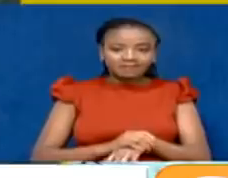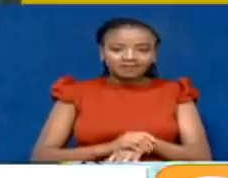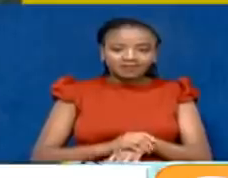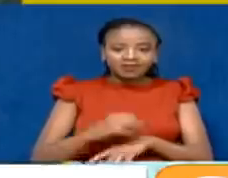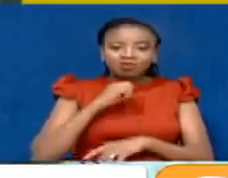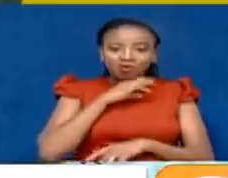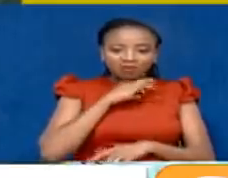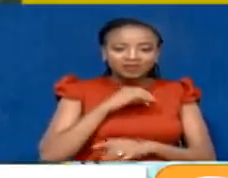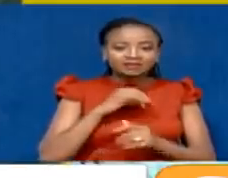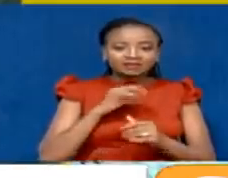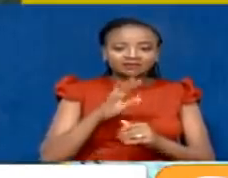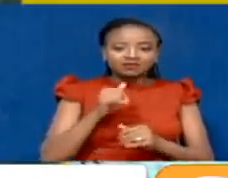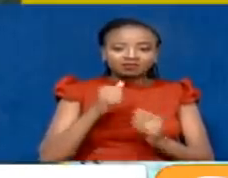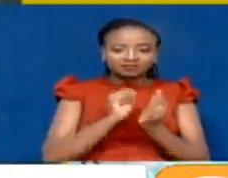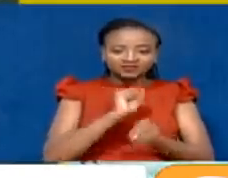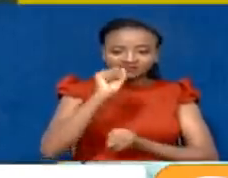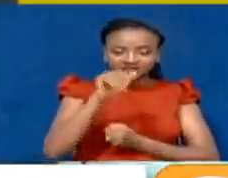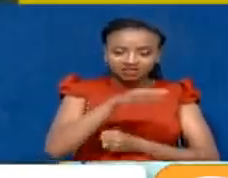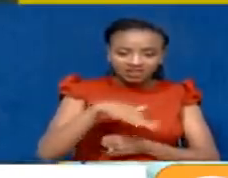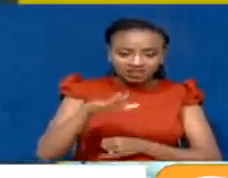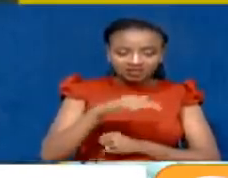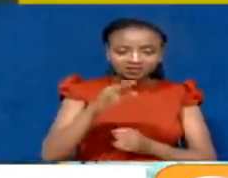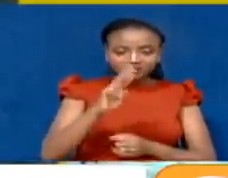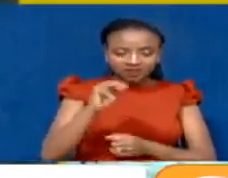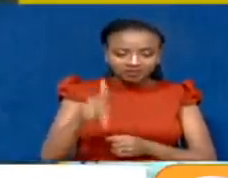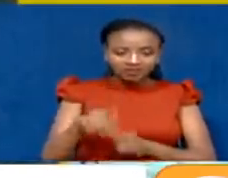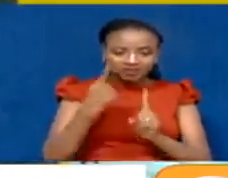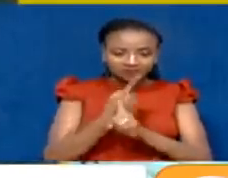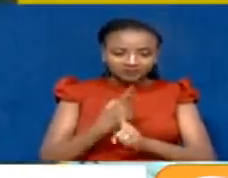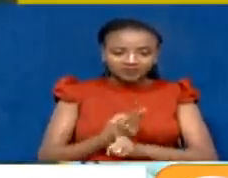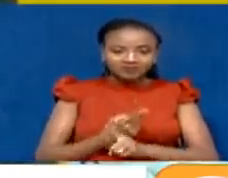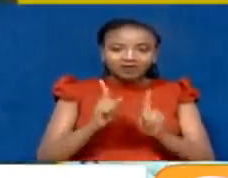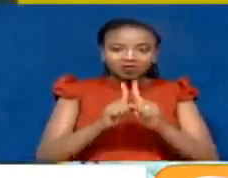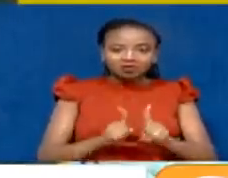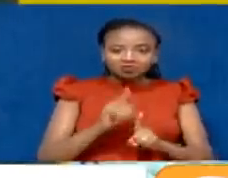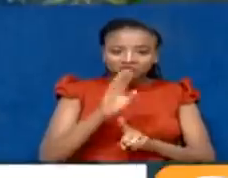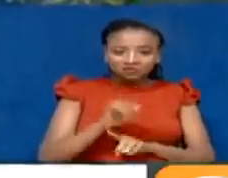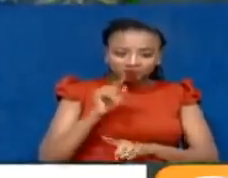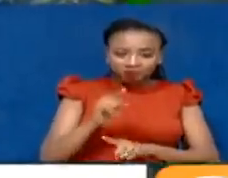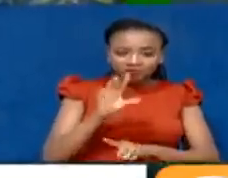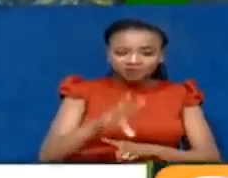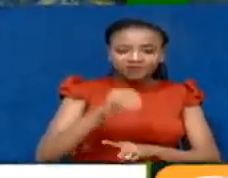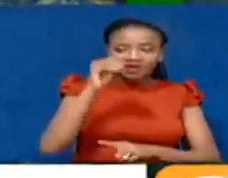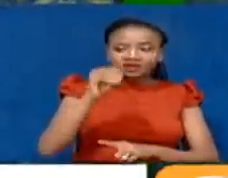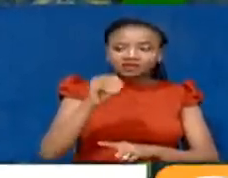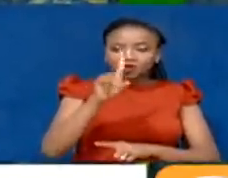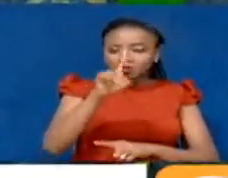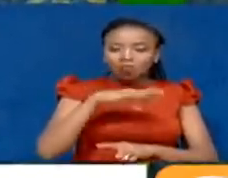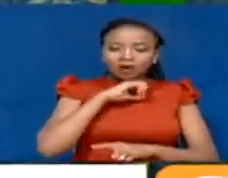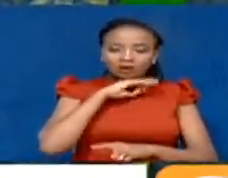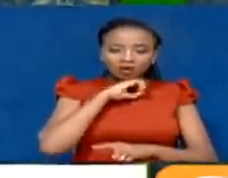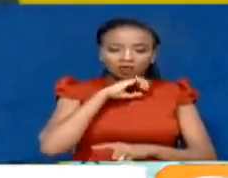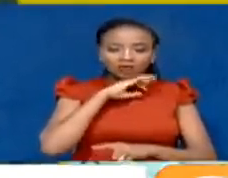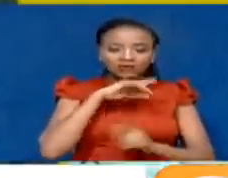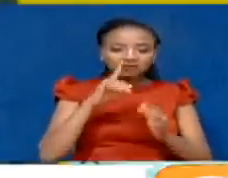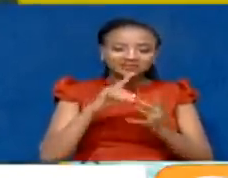15 areas of member of parliament, of which one of the complaints